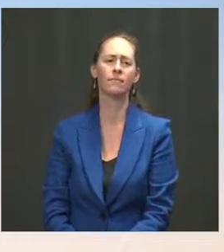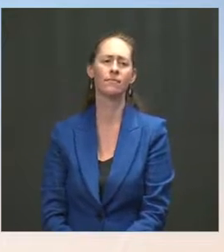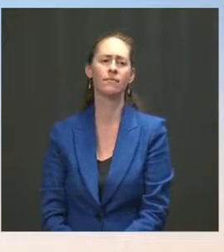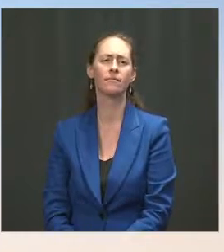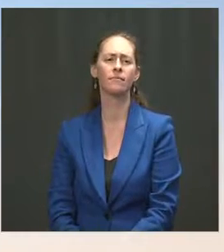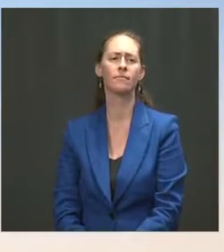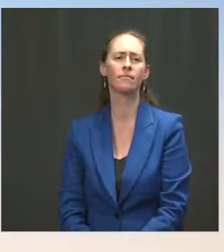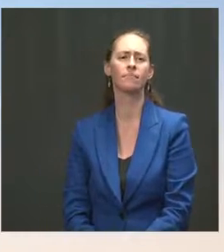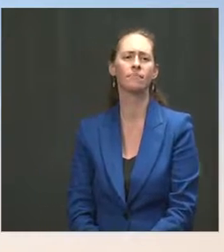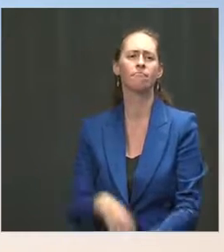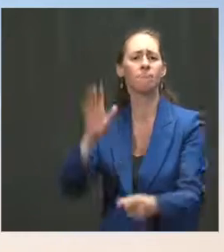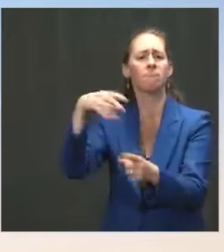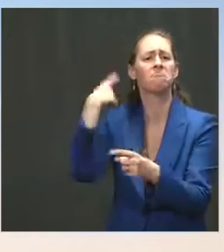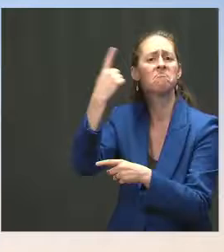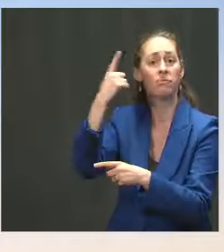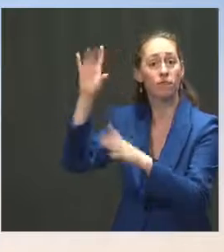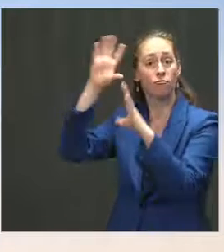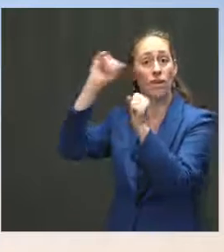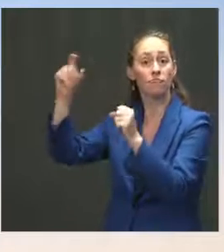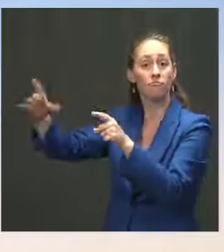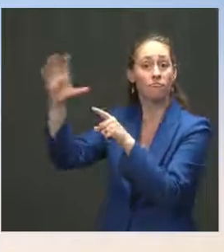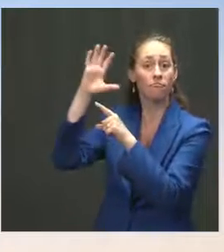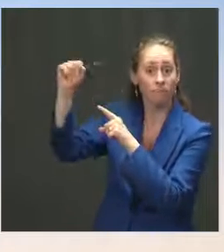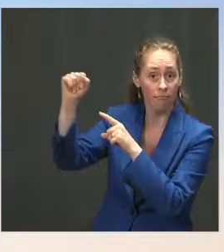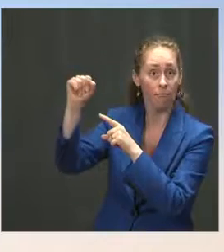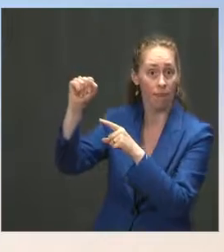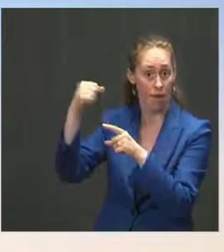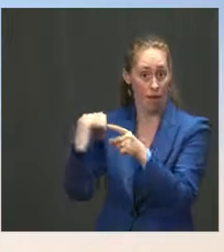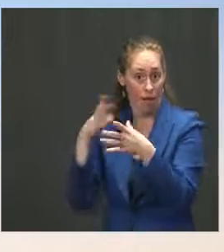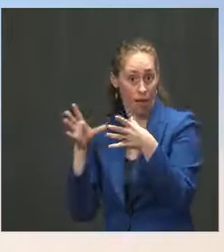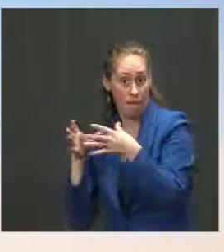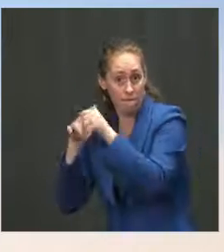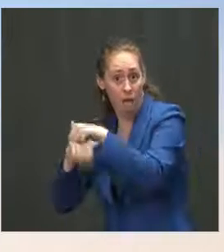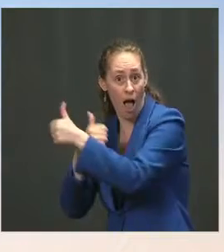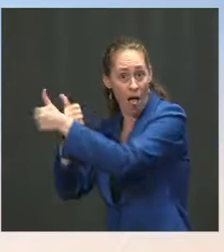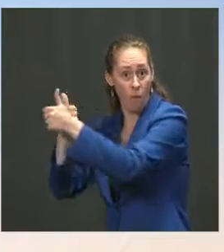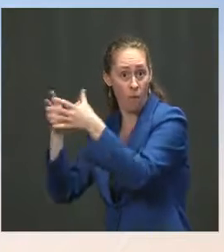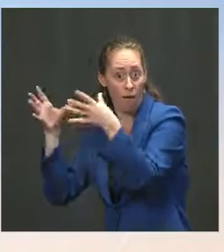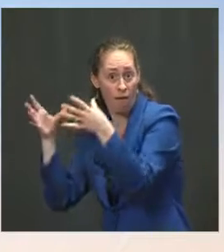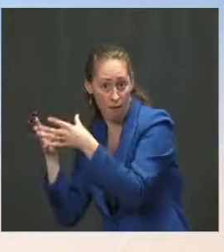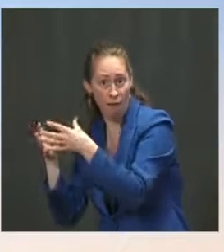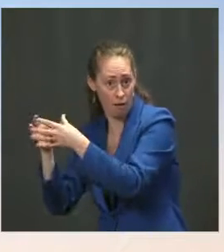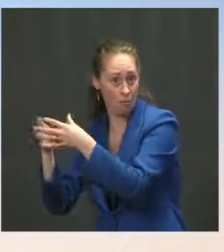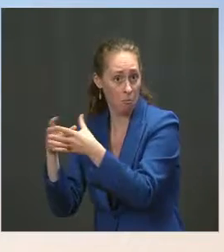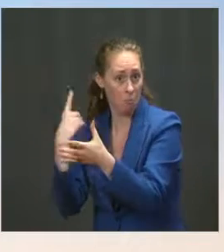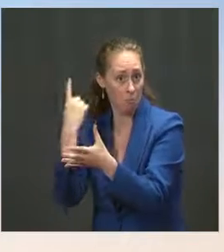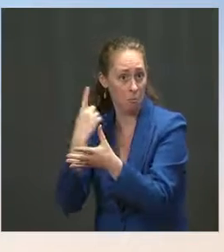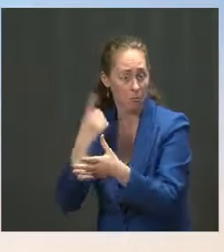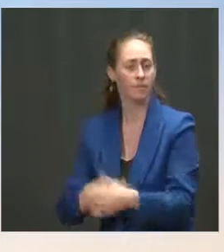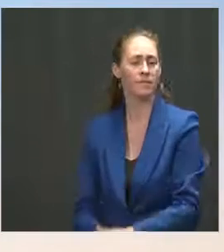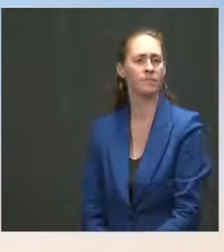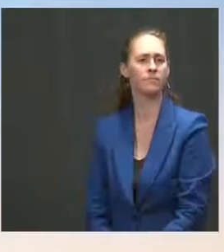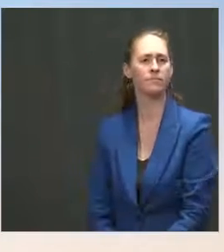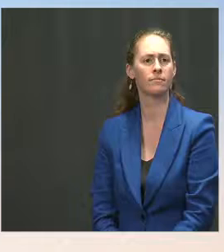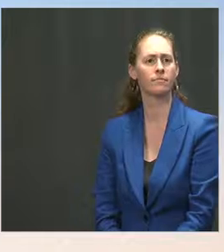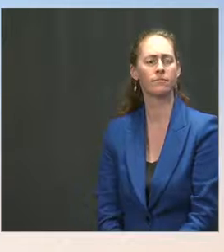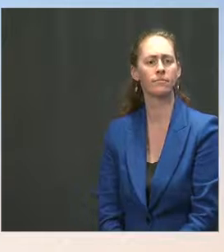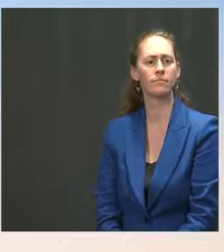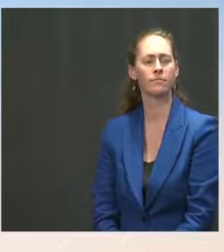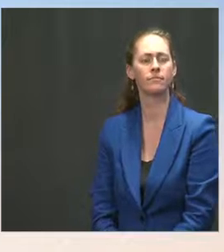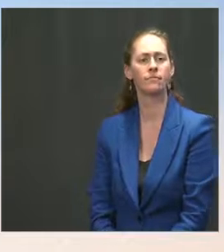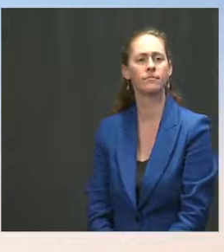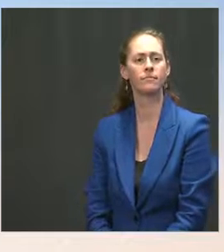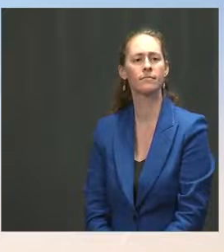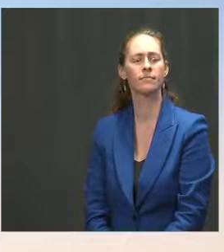goes. Mm-hmm. Is there anything to this, and we know that this week's original work from somewhere else or vacation plan was upended